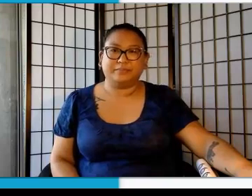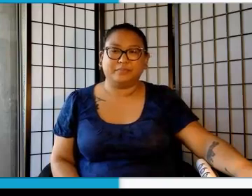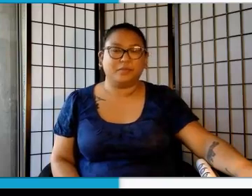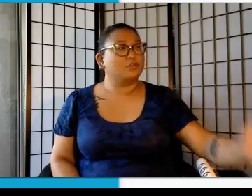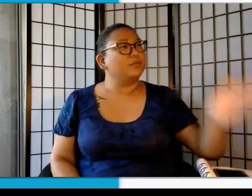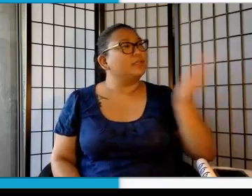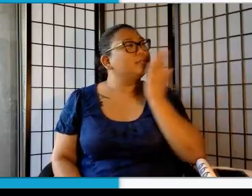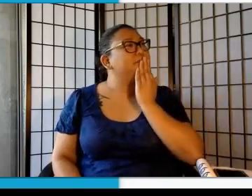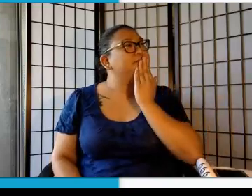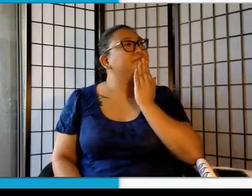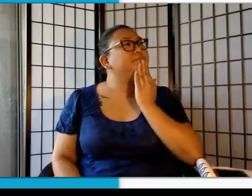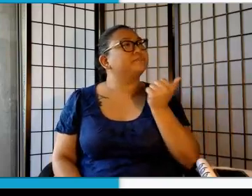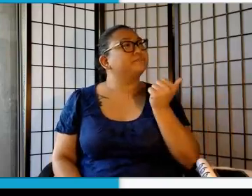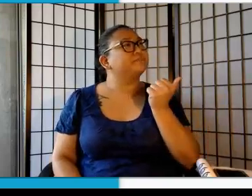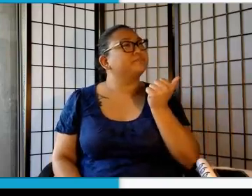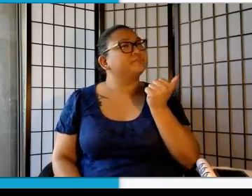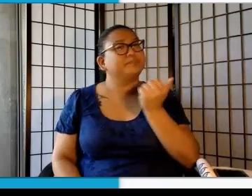1. Sweet.